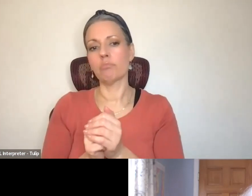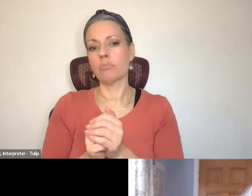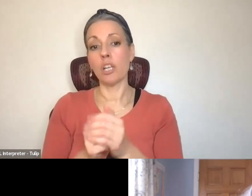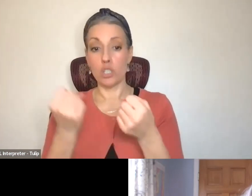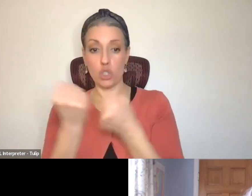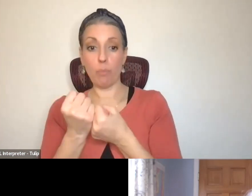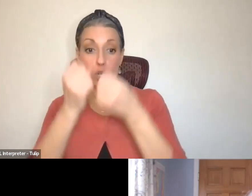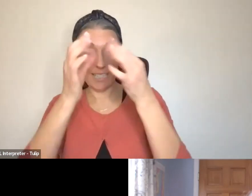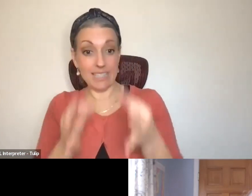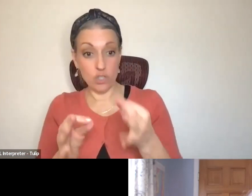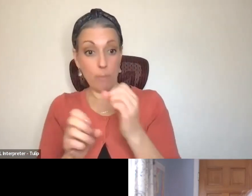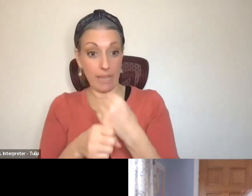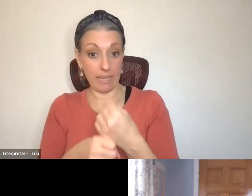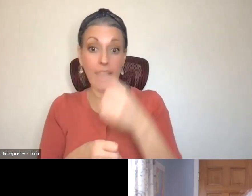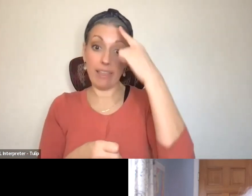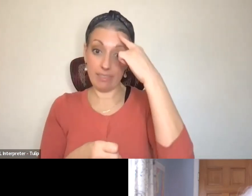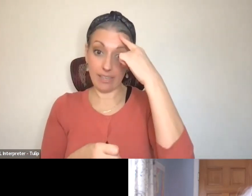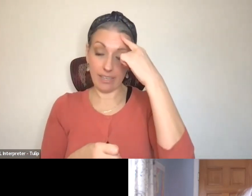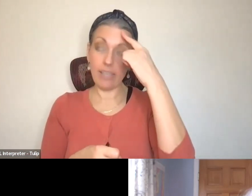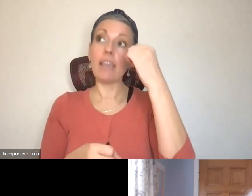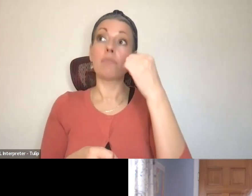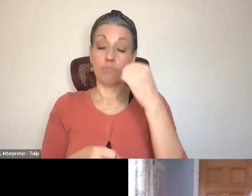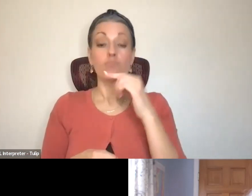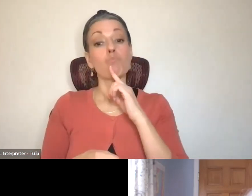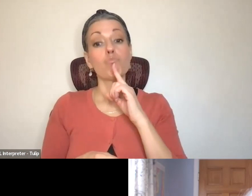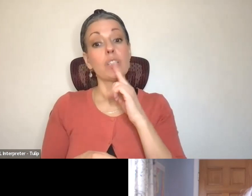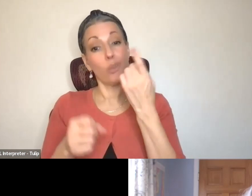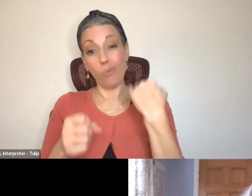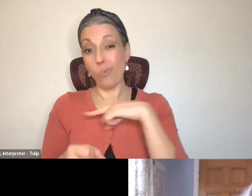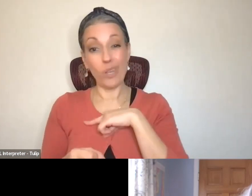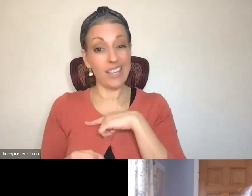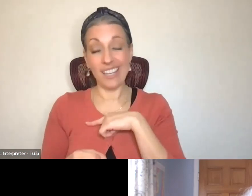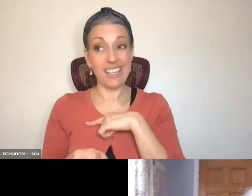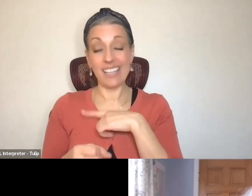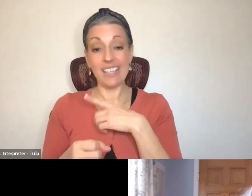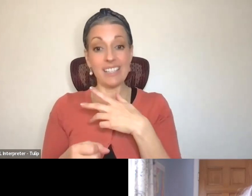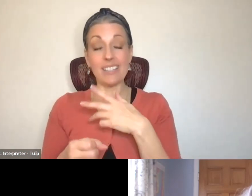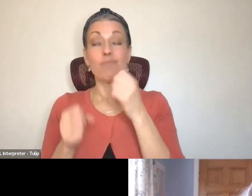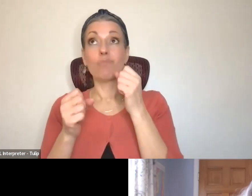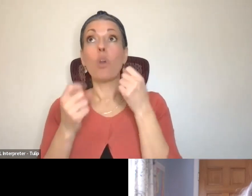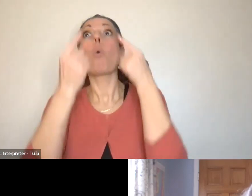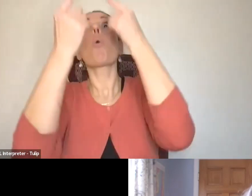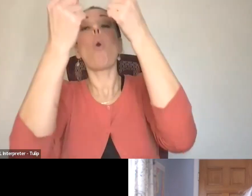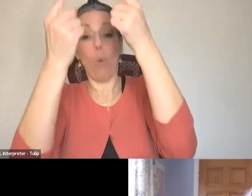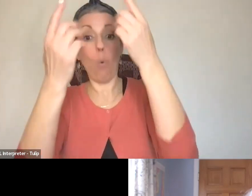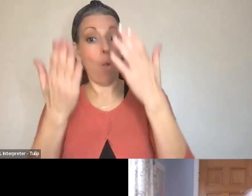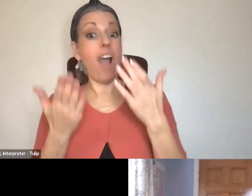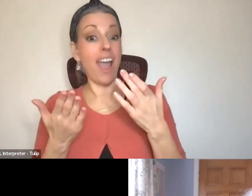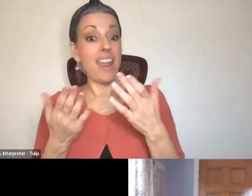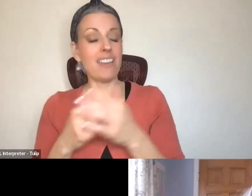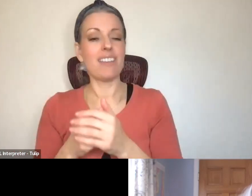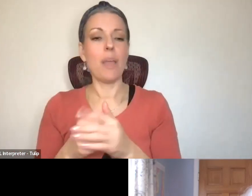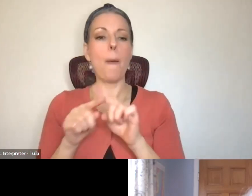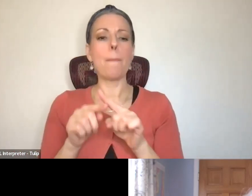supported decision-making, I think that's an ideal that a lot of us, certainly aspire to having more of. But